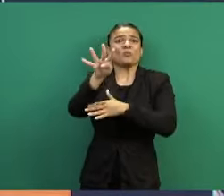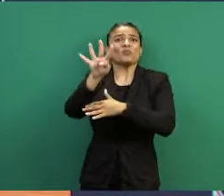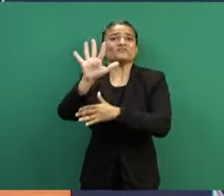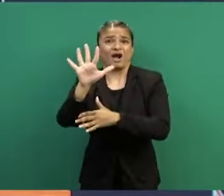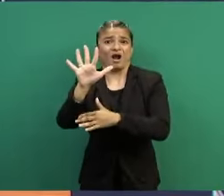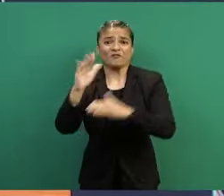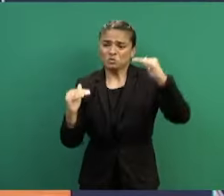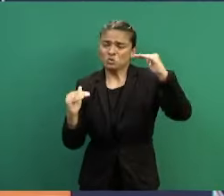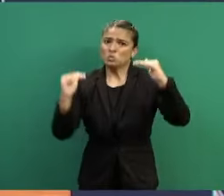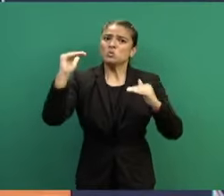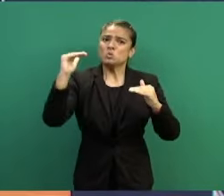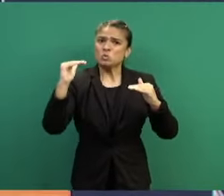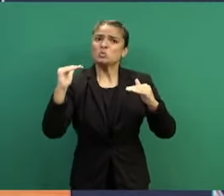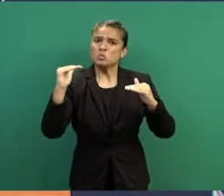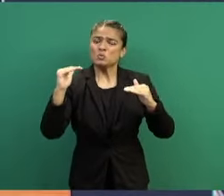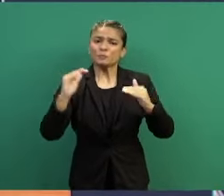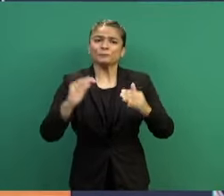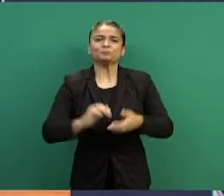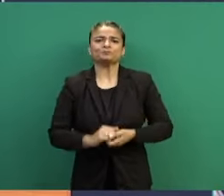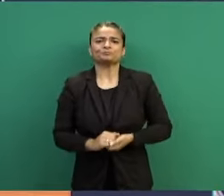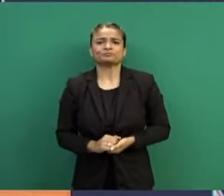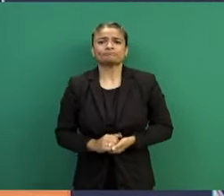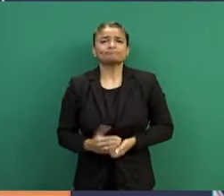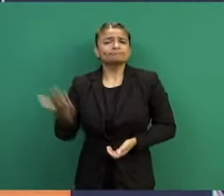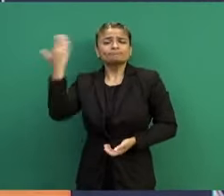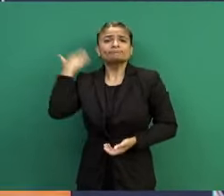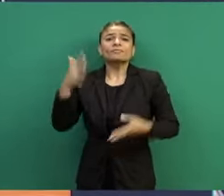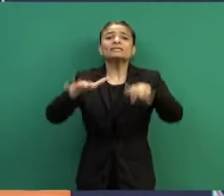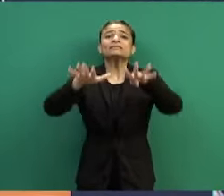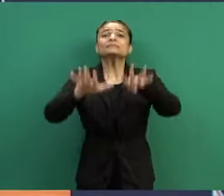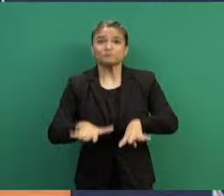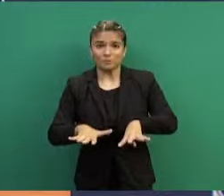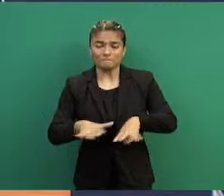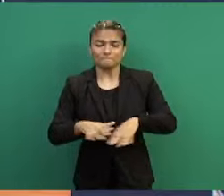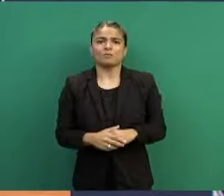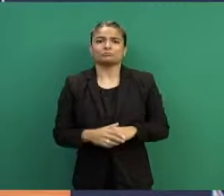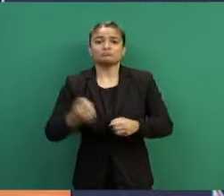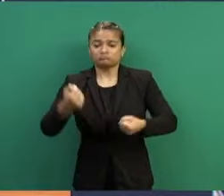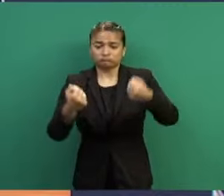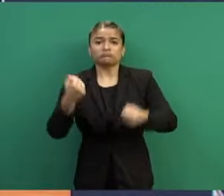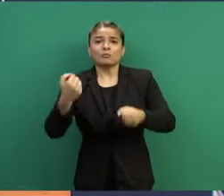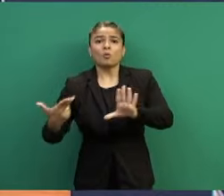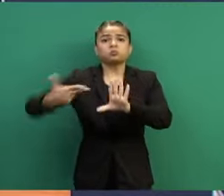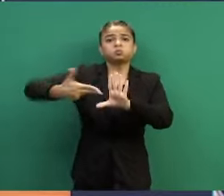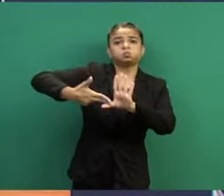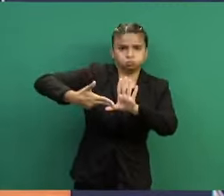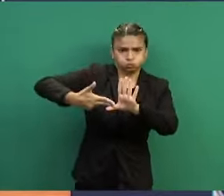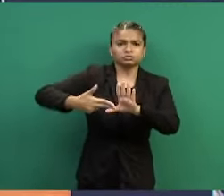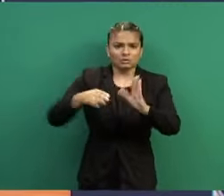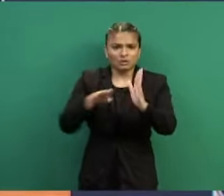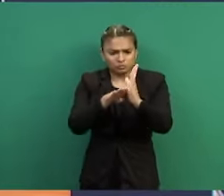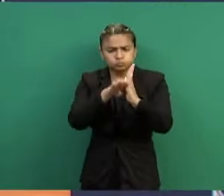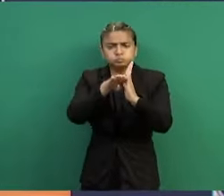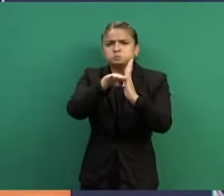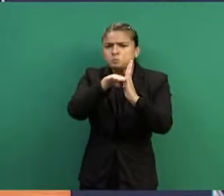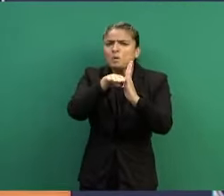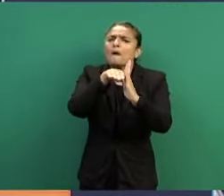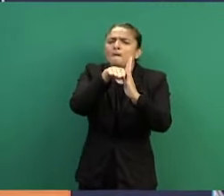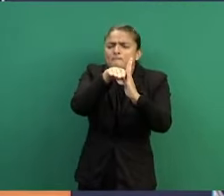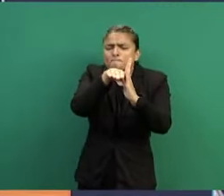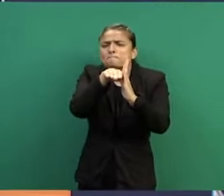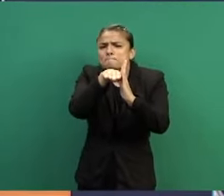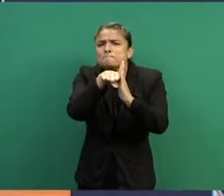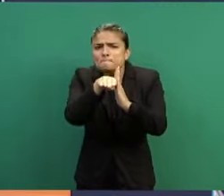Compared to September, fuel price inflation is broadly unchanged for 2023, but lowered